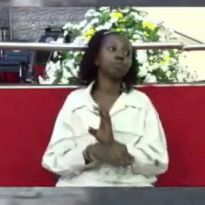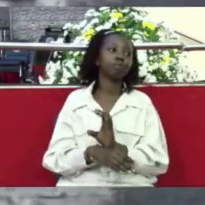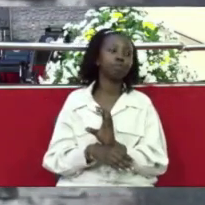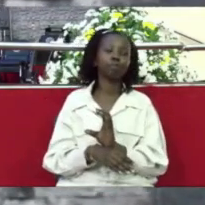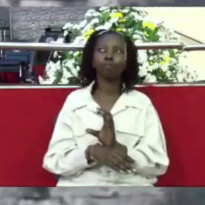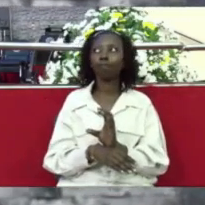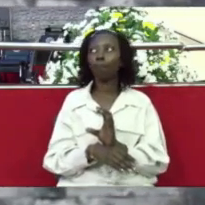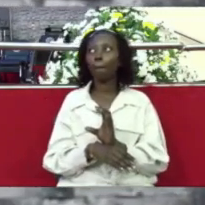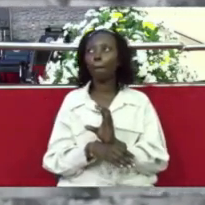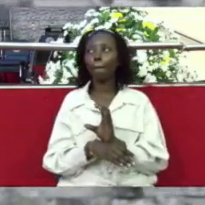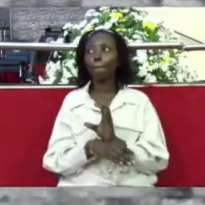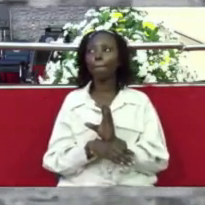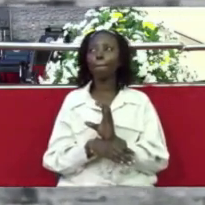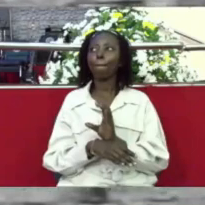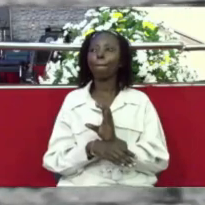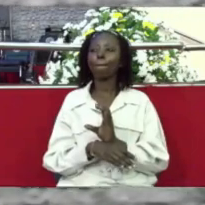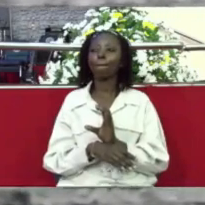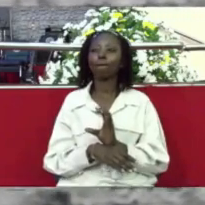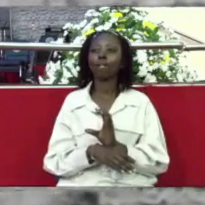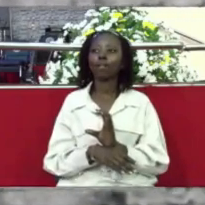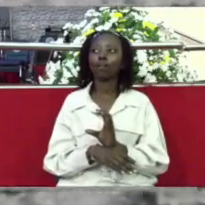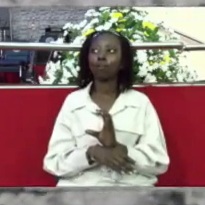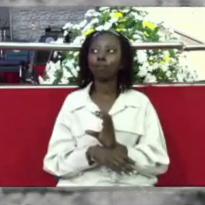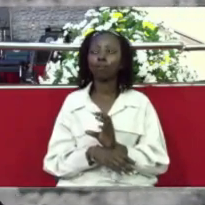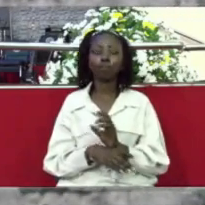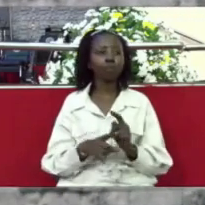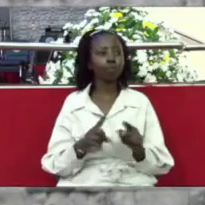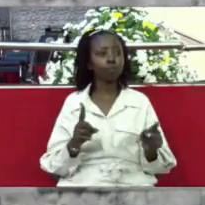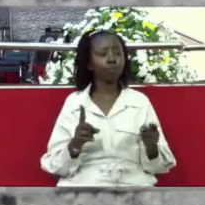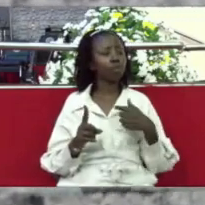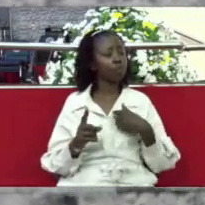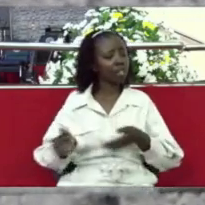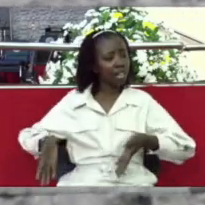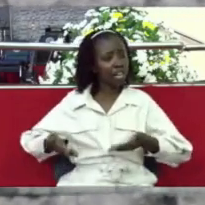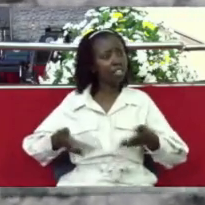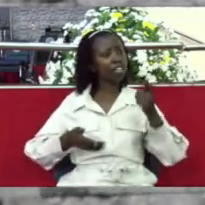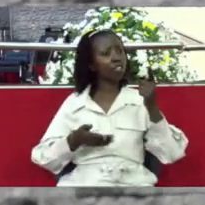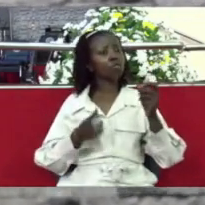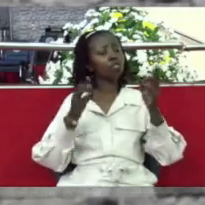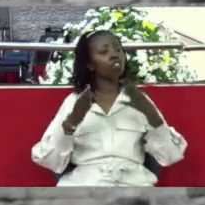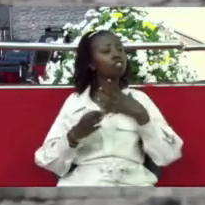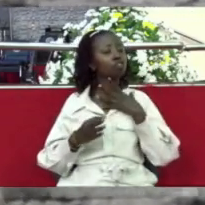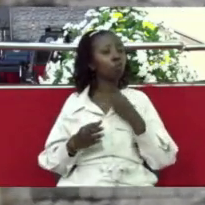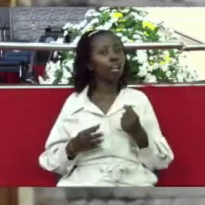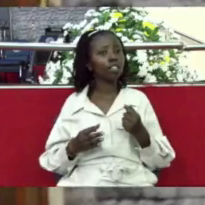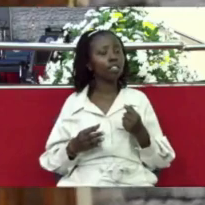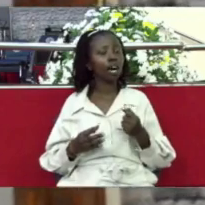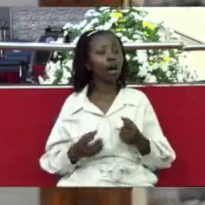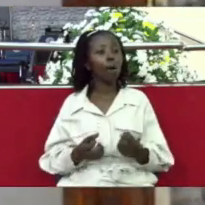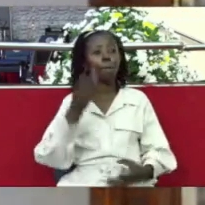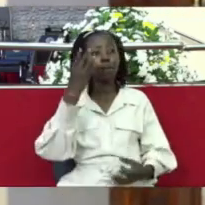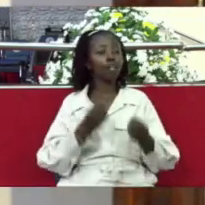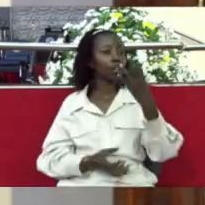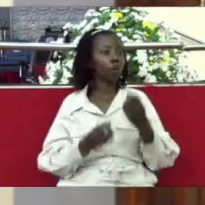hawakuhusika katika ununuzi wa broko za mjengo ambao tunatarajia. But let me encourage you, if you want a breakthrough in your finances, lakini nataka